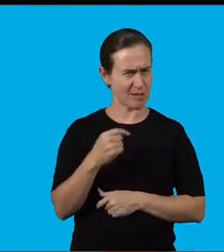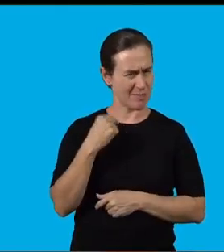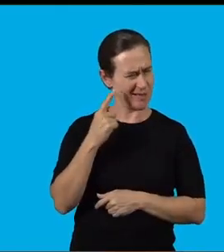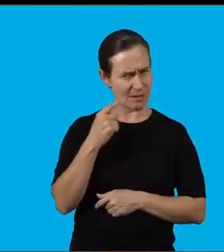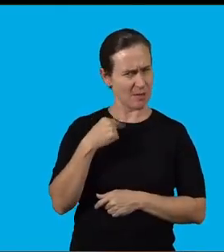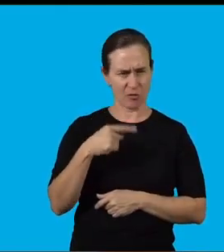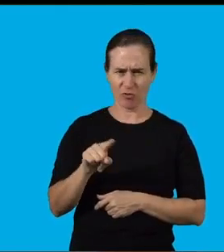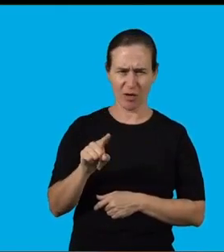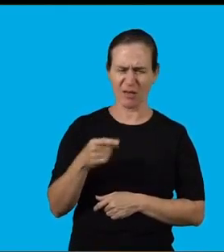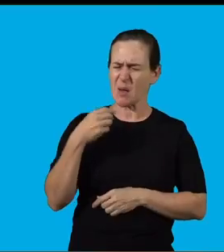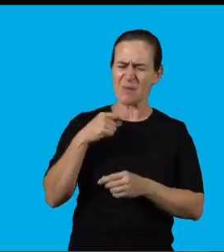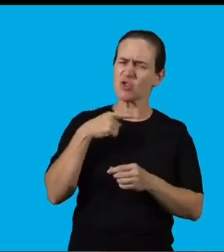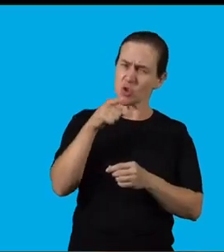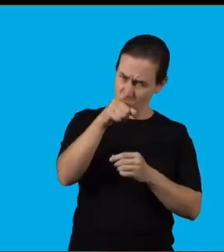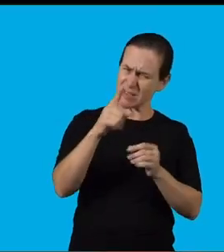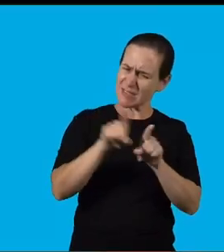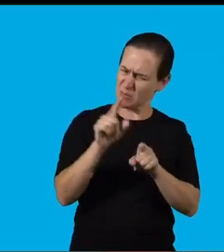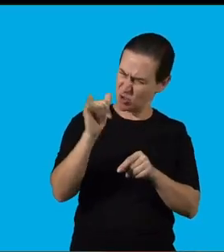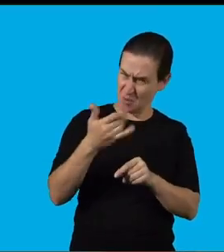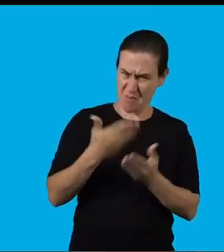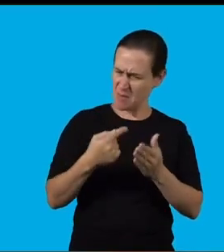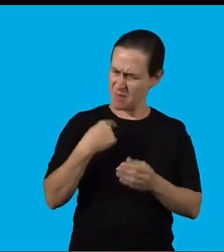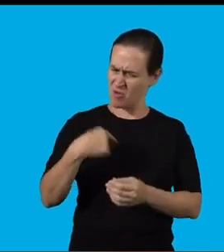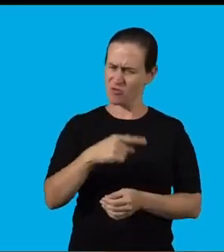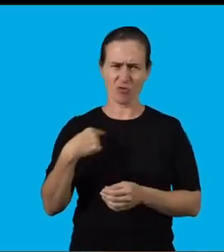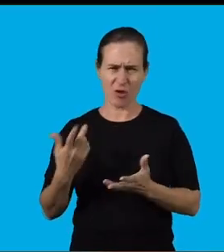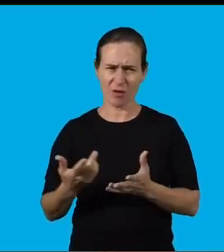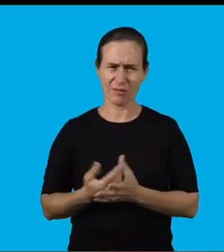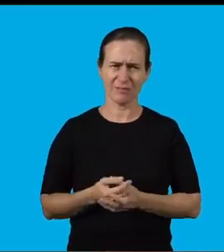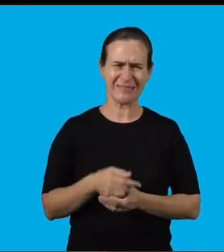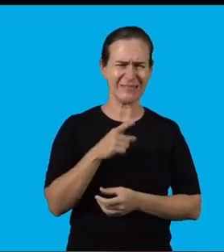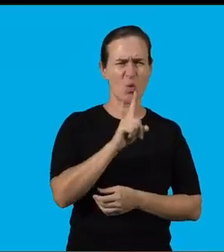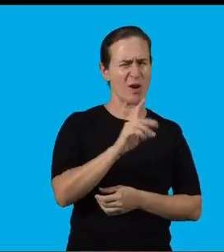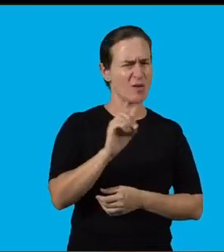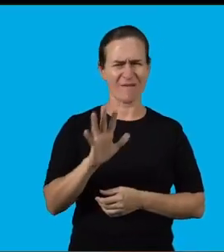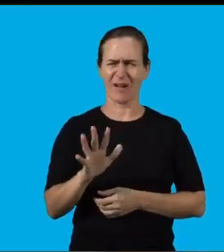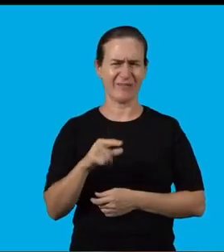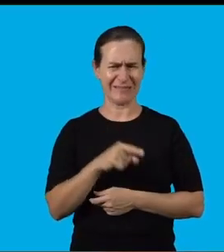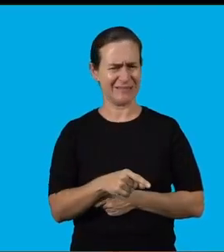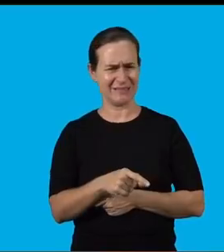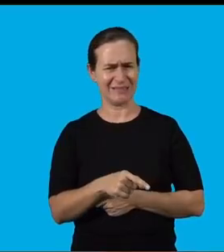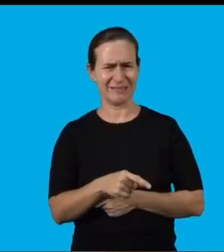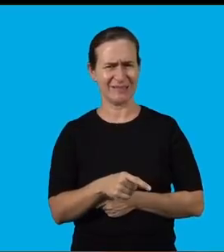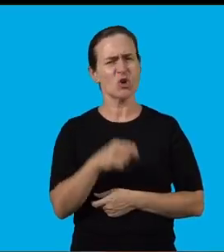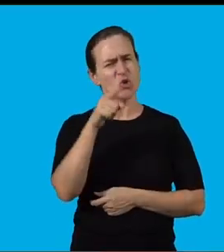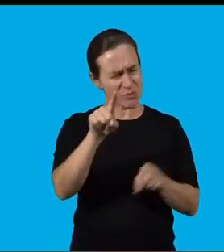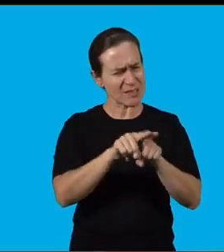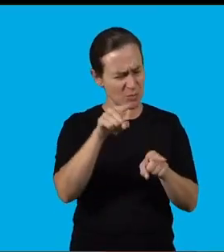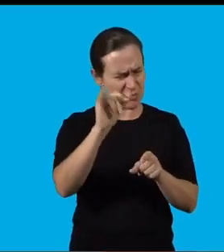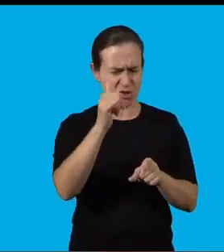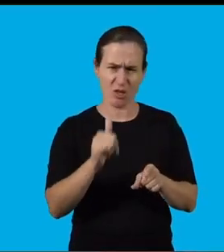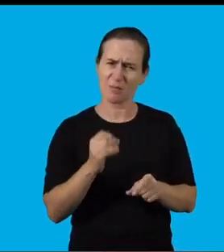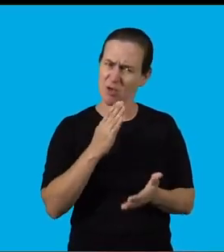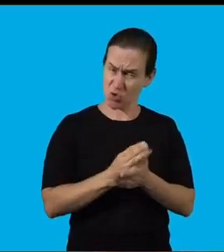double check this working here. You can double check me here, but I know that this answer is not supposed to be 105 and it's simply calculator work. So you